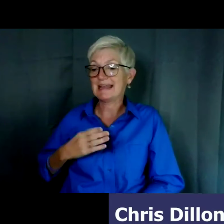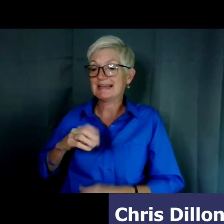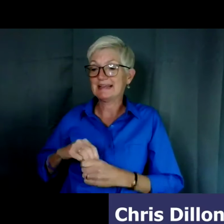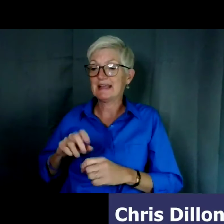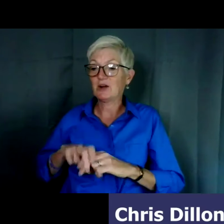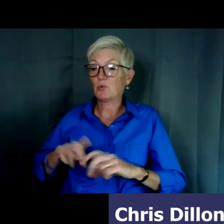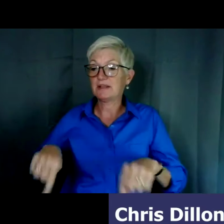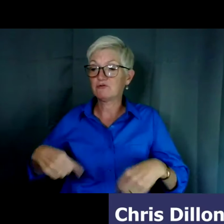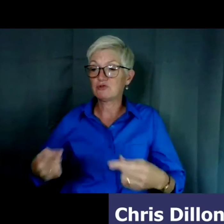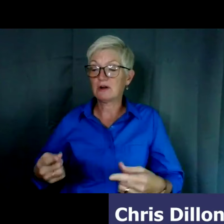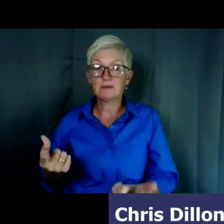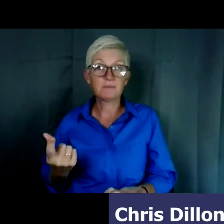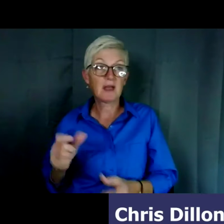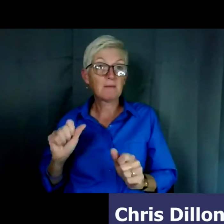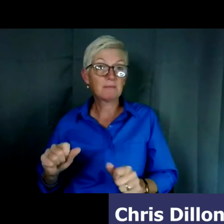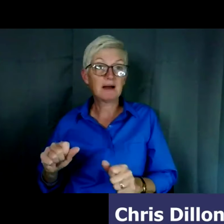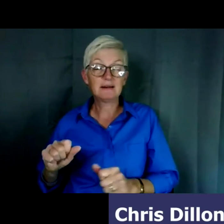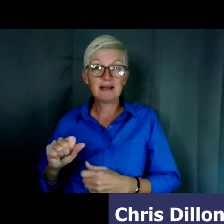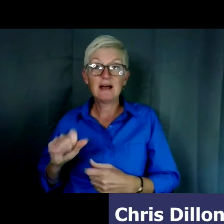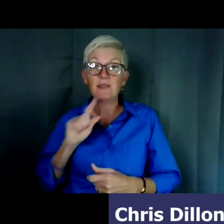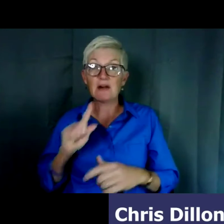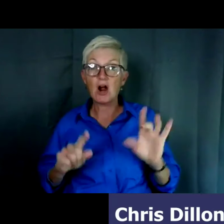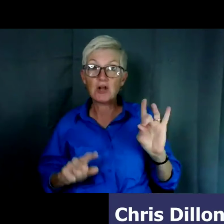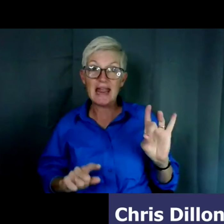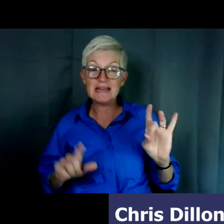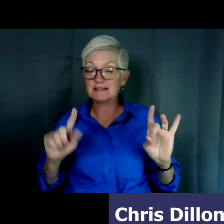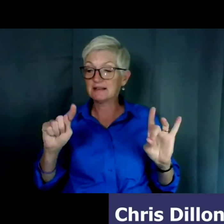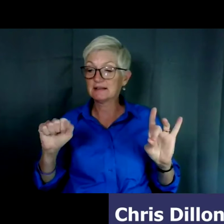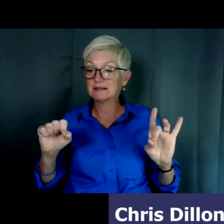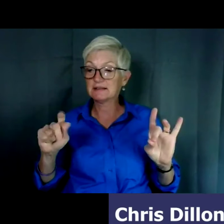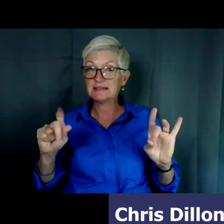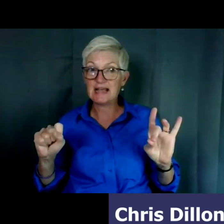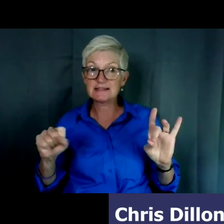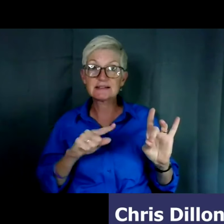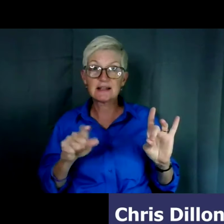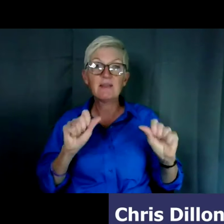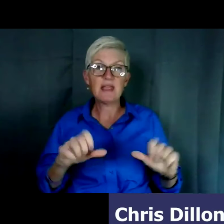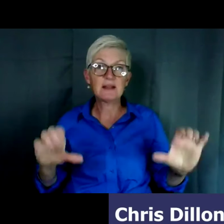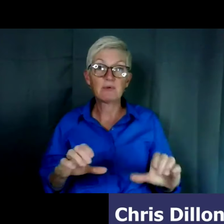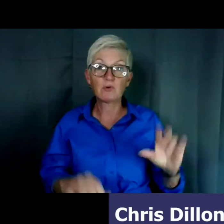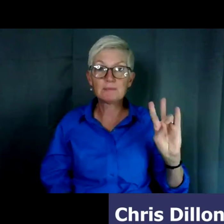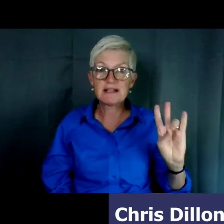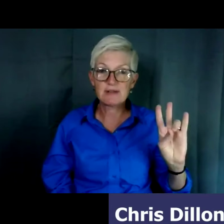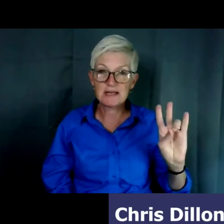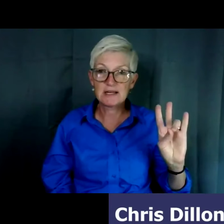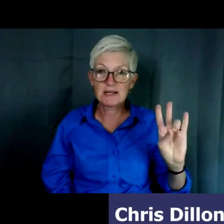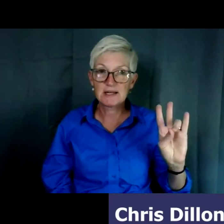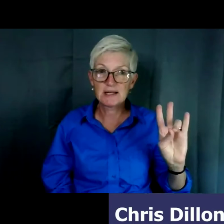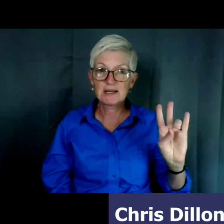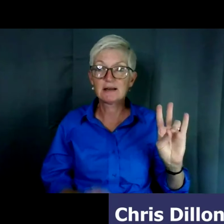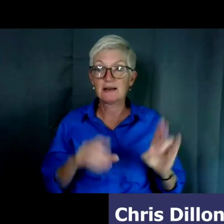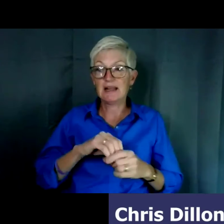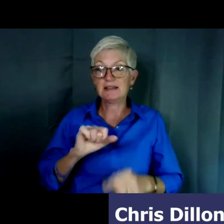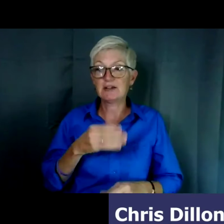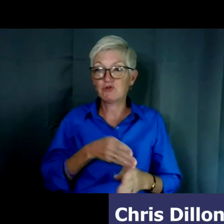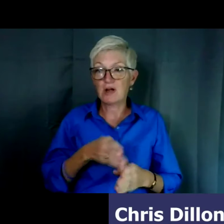do seven of the eight tasks of a fulfillment of the fulfillment specialist.